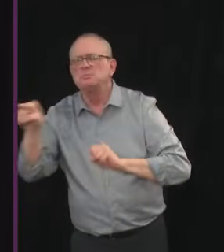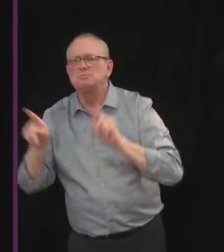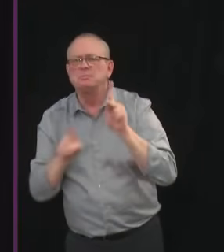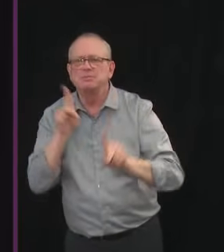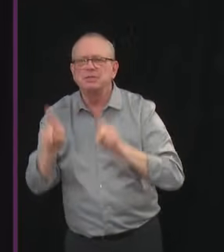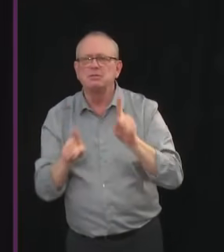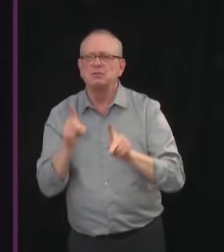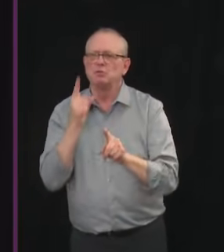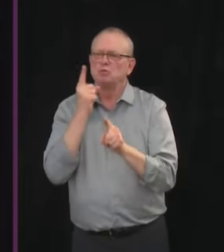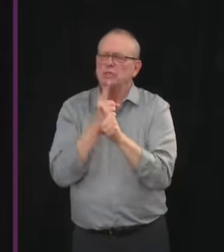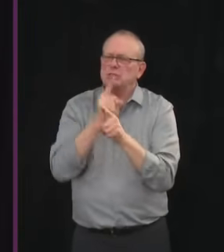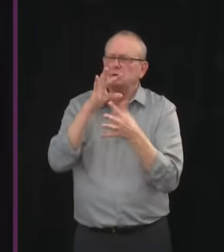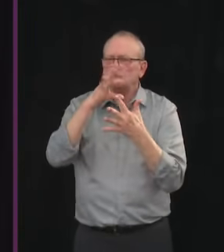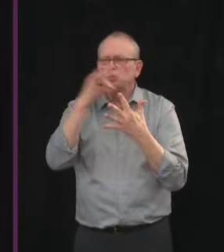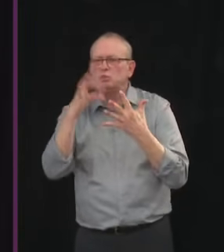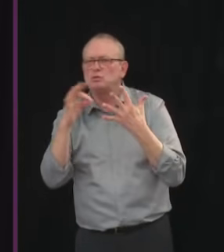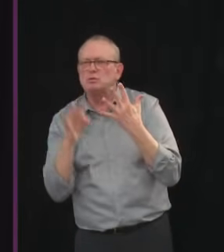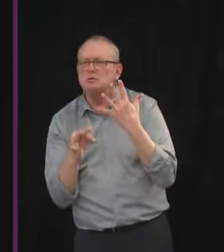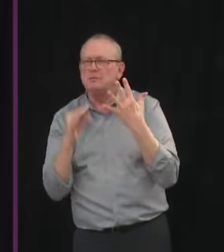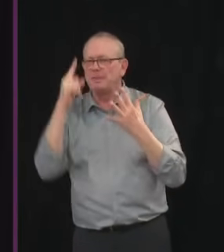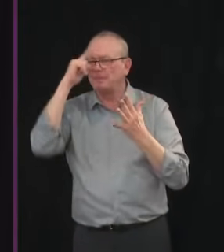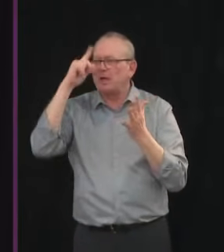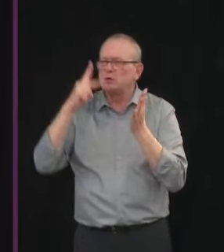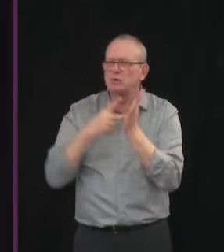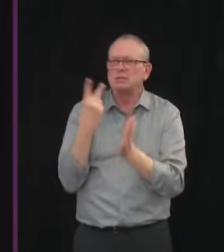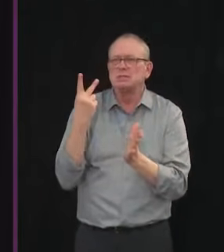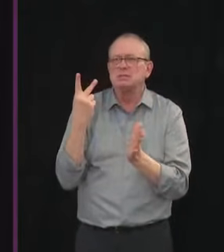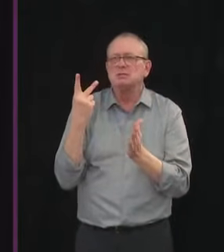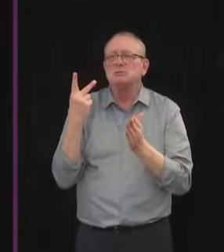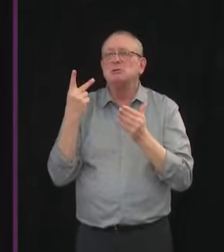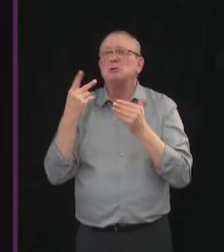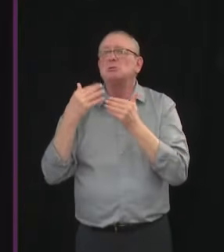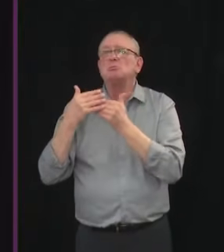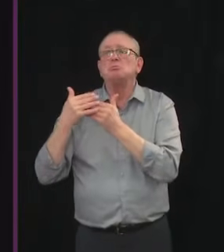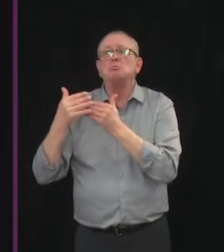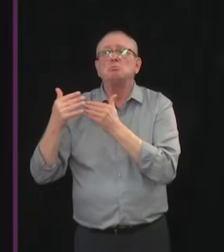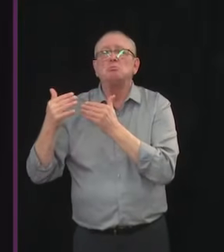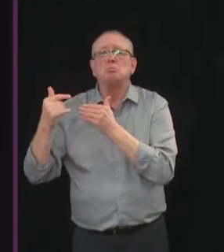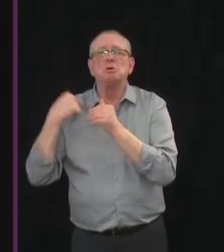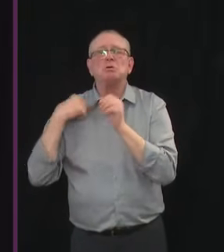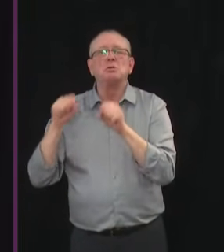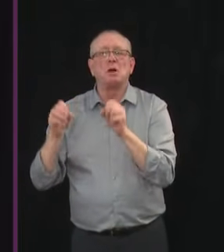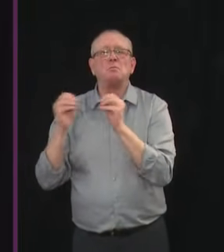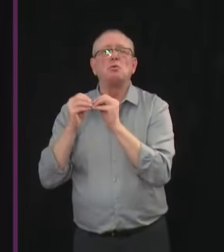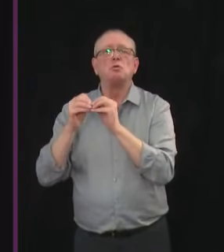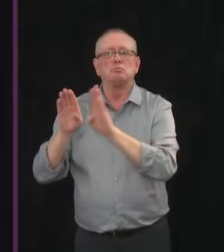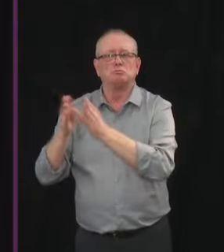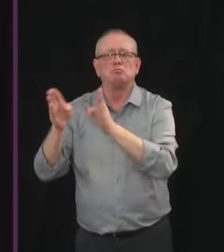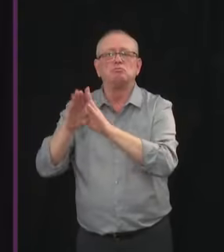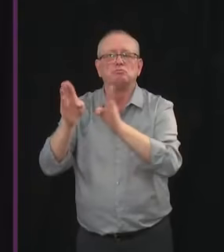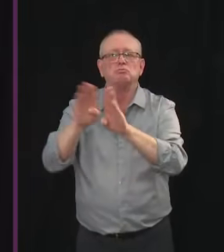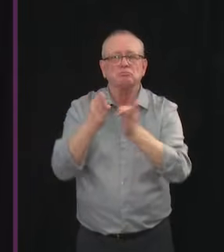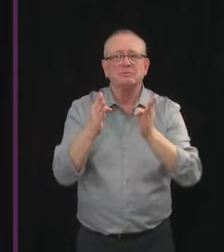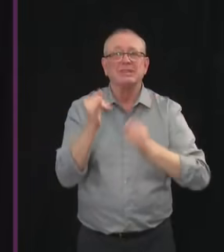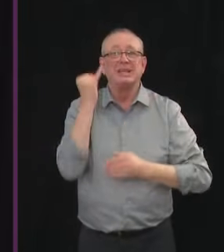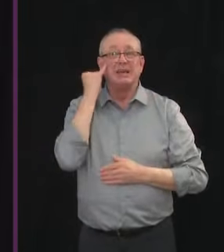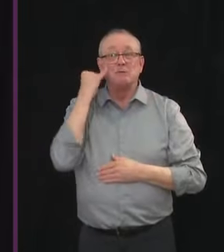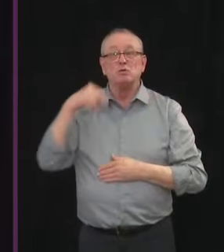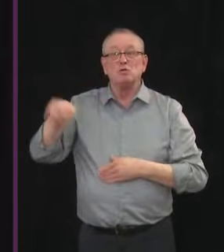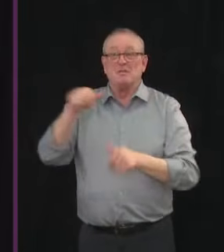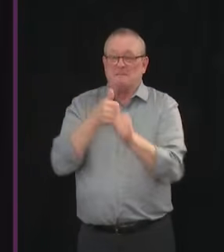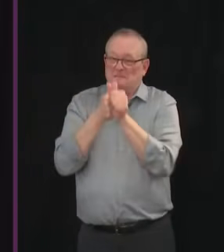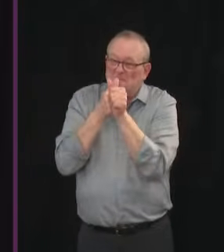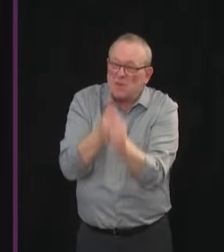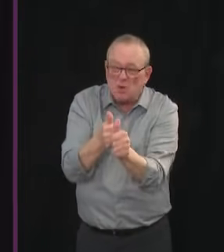measures in the weeks ahead. Thank you, and I'm happy to take questions. All right, we'll go to the phone now. Operator, could you put through the